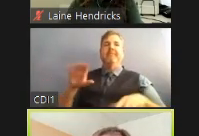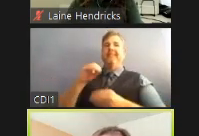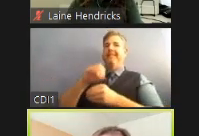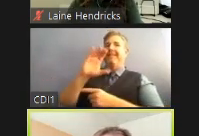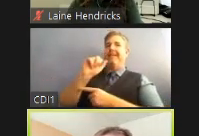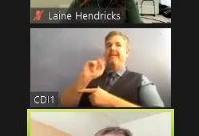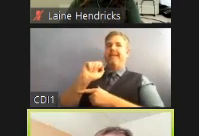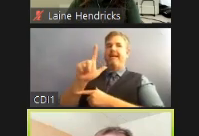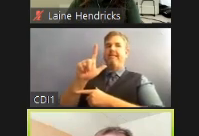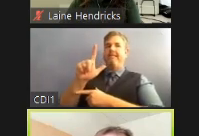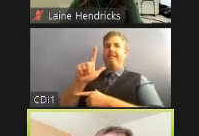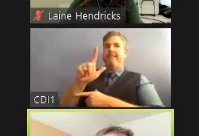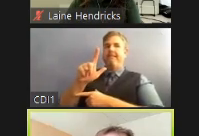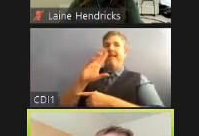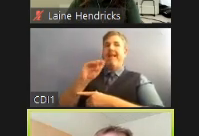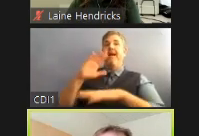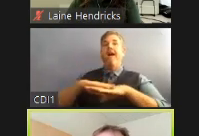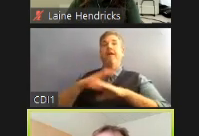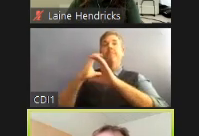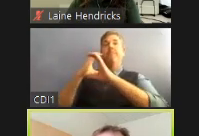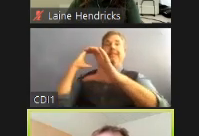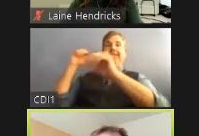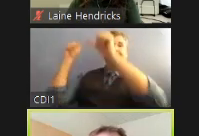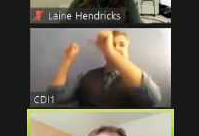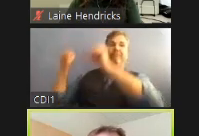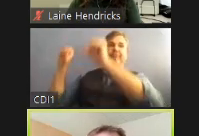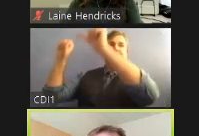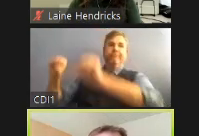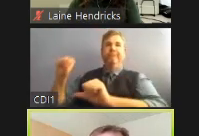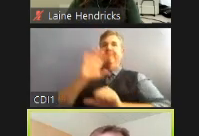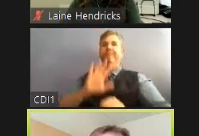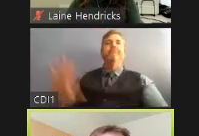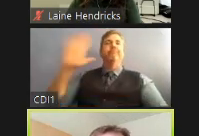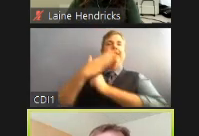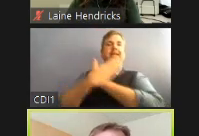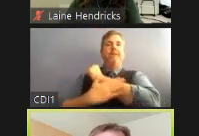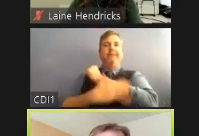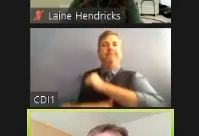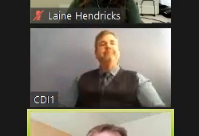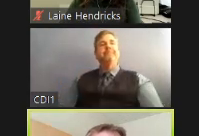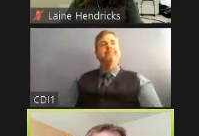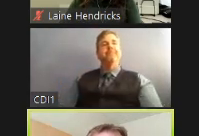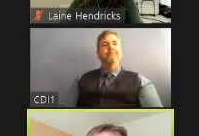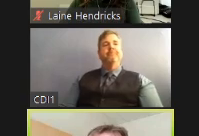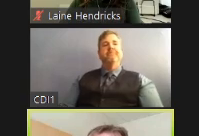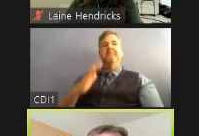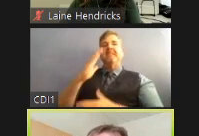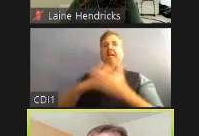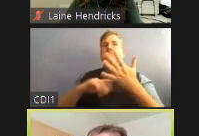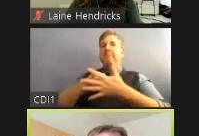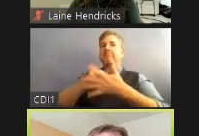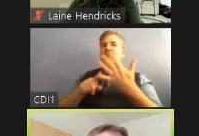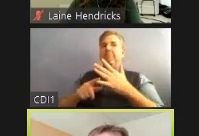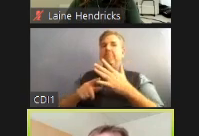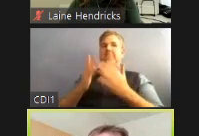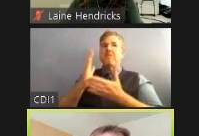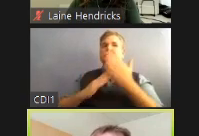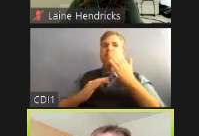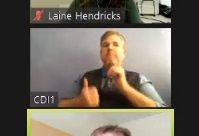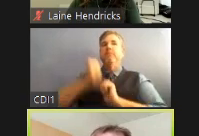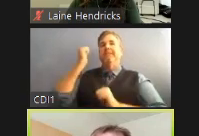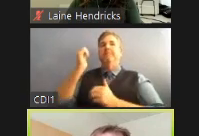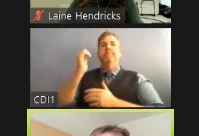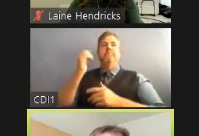county. So those are just some of the elements, or the most important elements of the Canal outbreak response